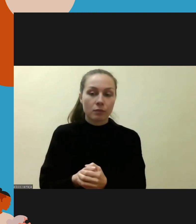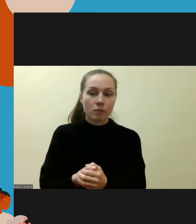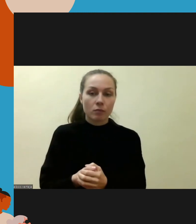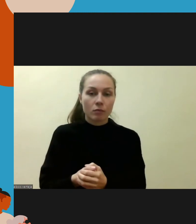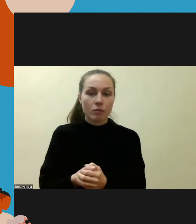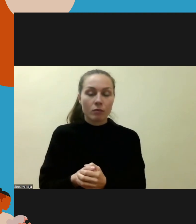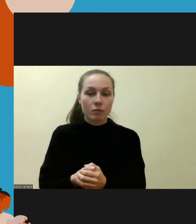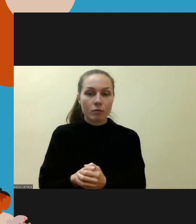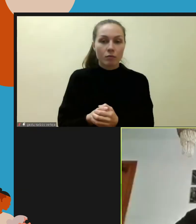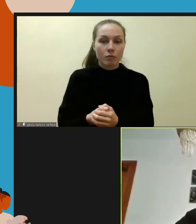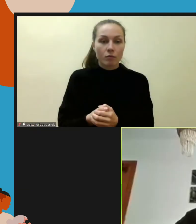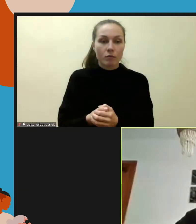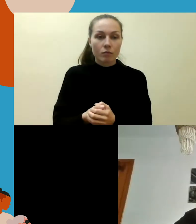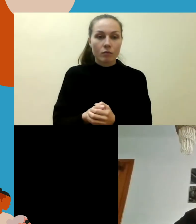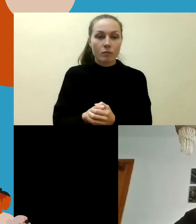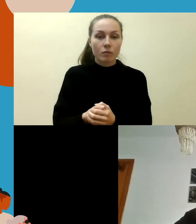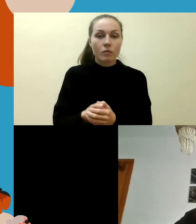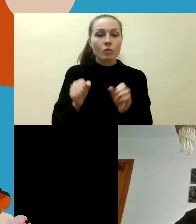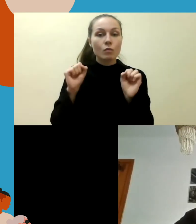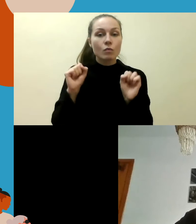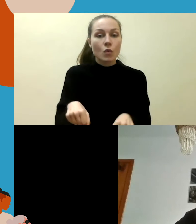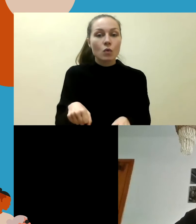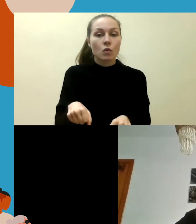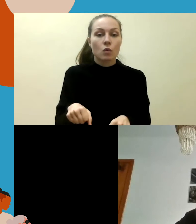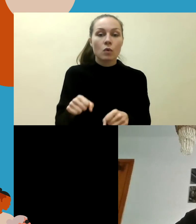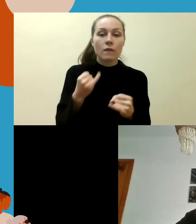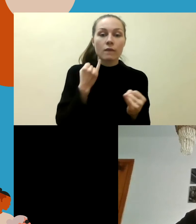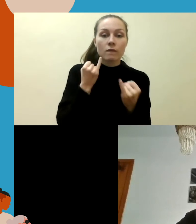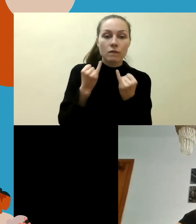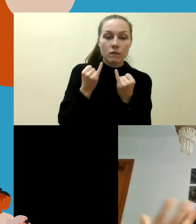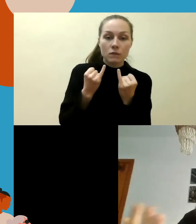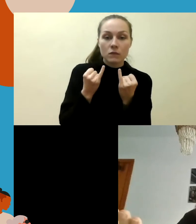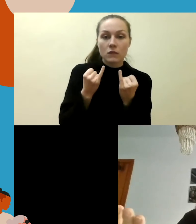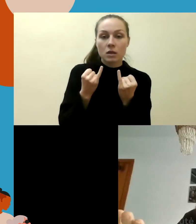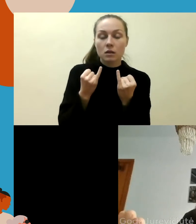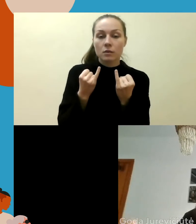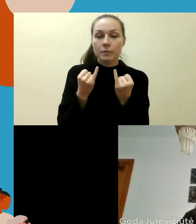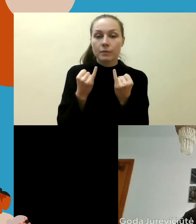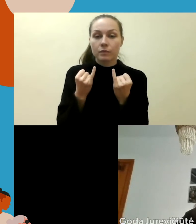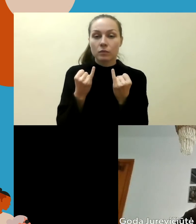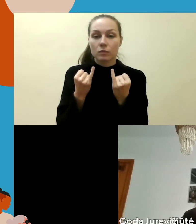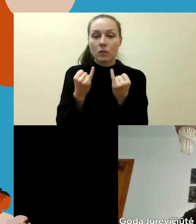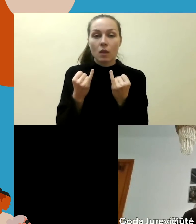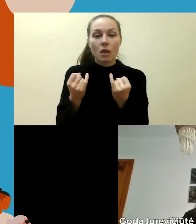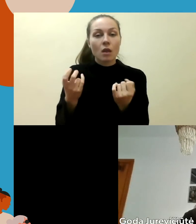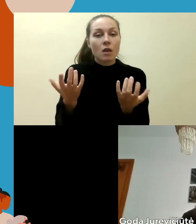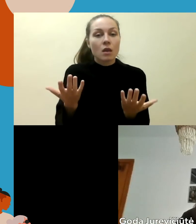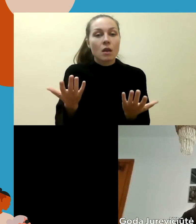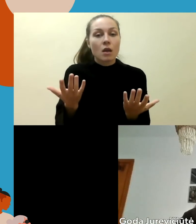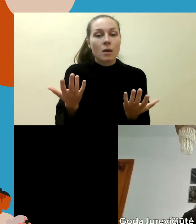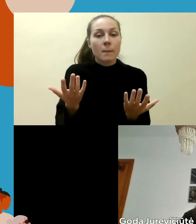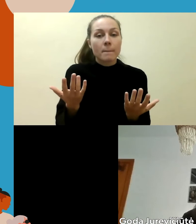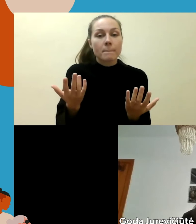going to compare ourselves with and what attitude we are going to